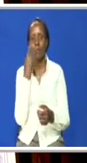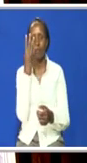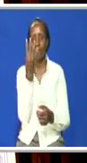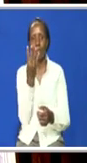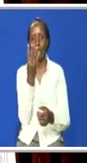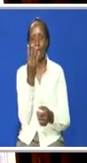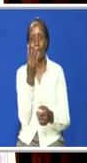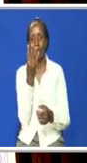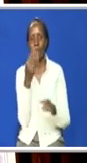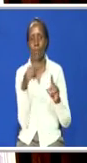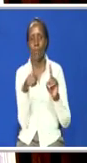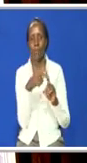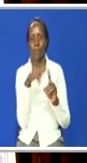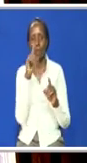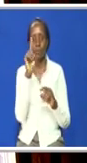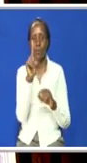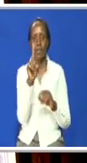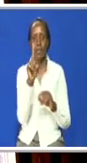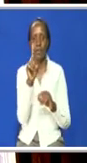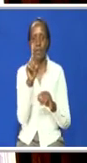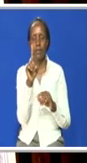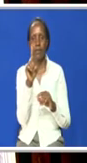plus one